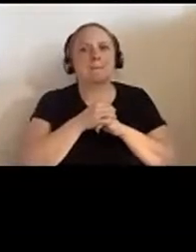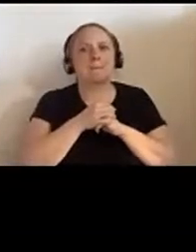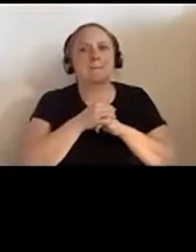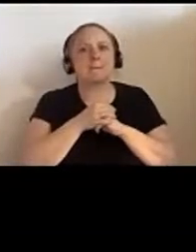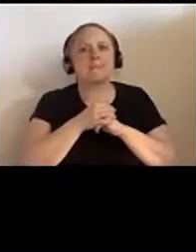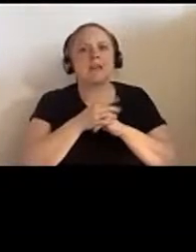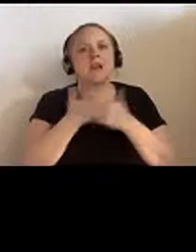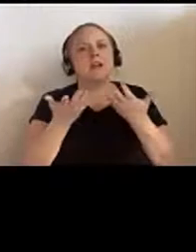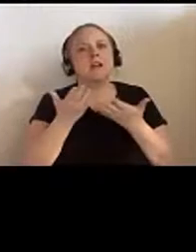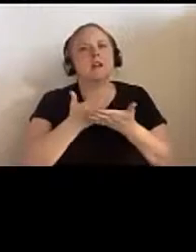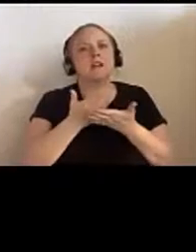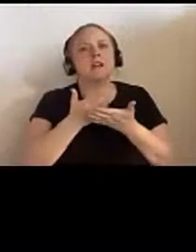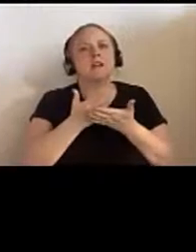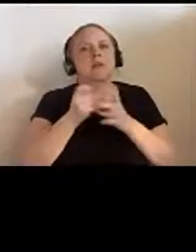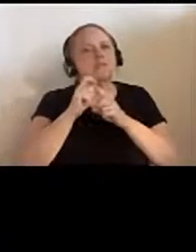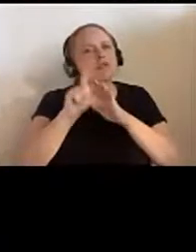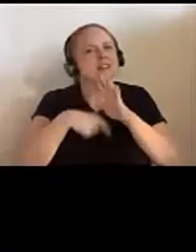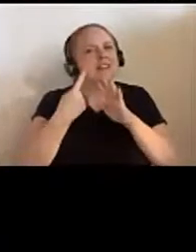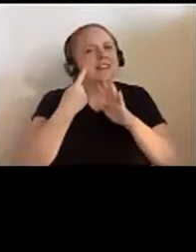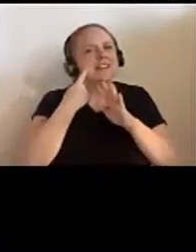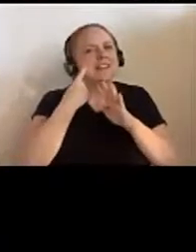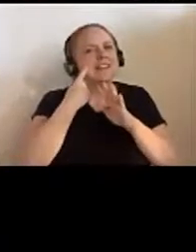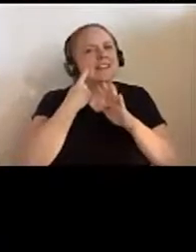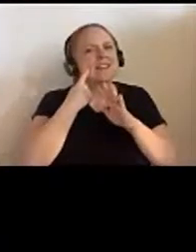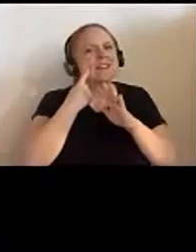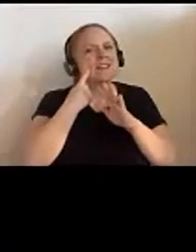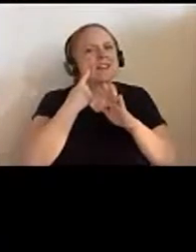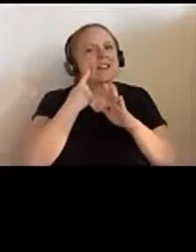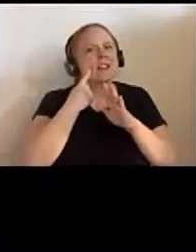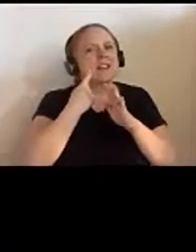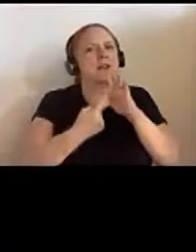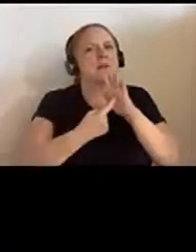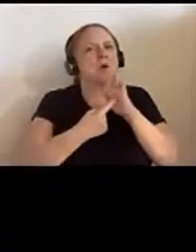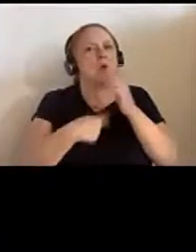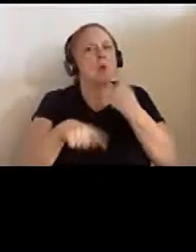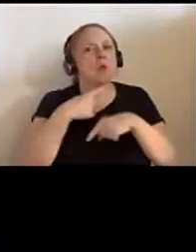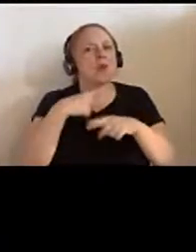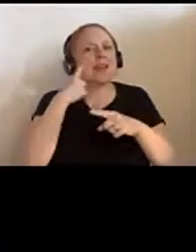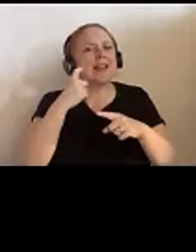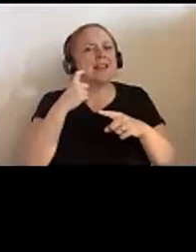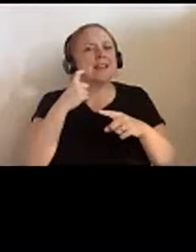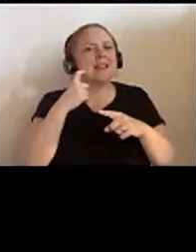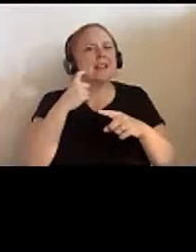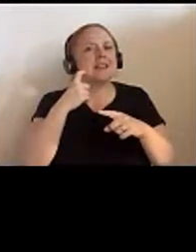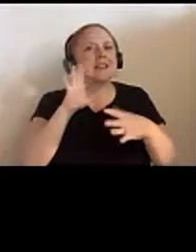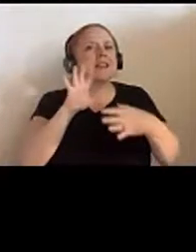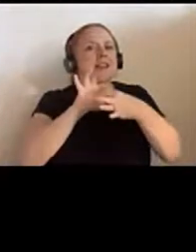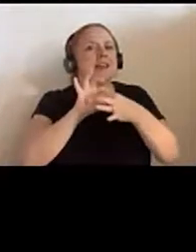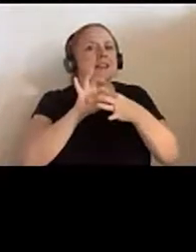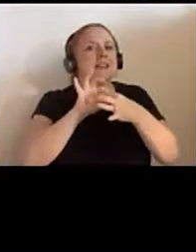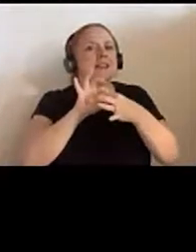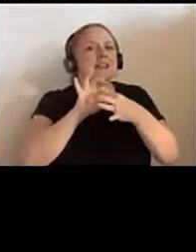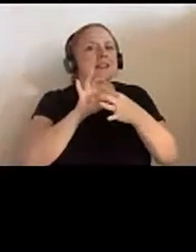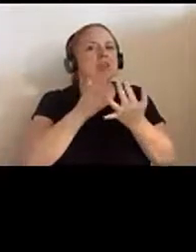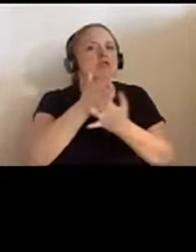I suppose it made the project easier to say to people, oh, it's really important that we're able to have a sense of connection across time